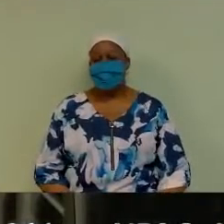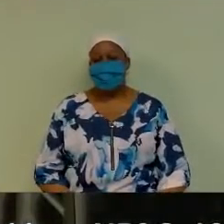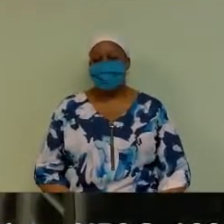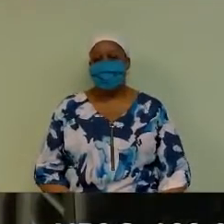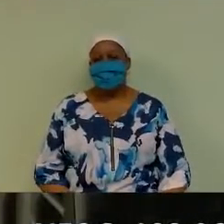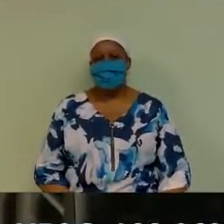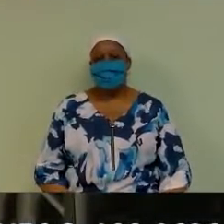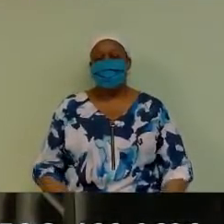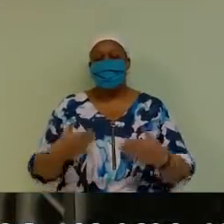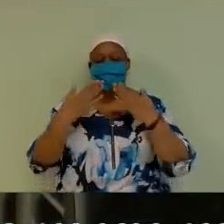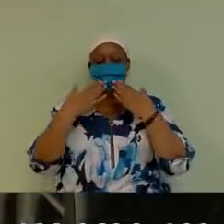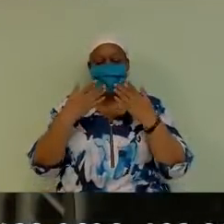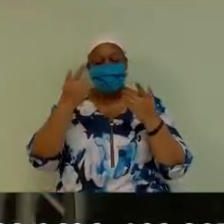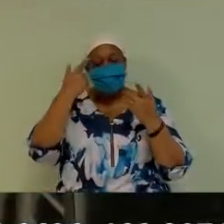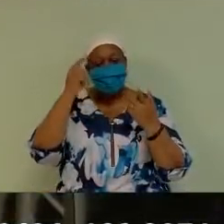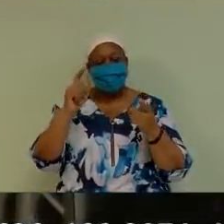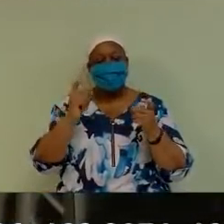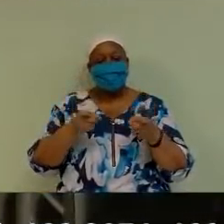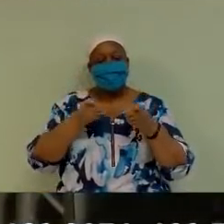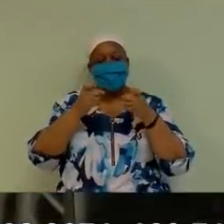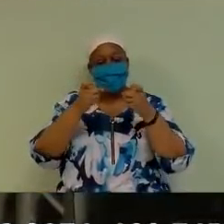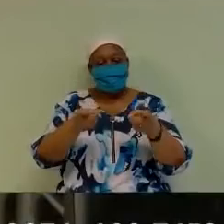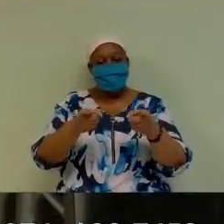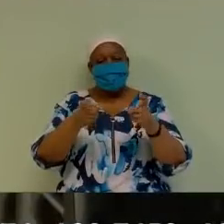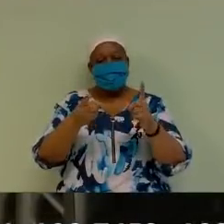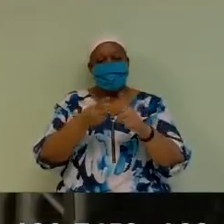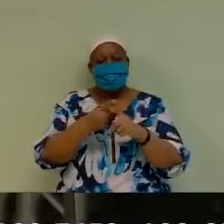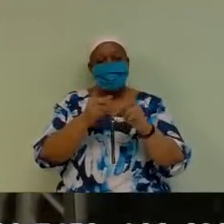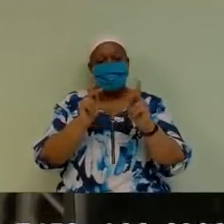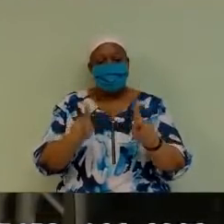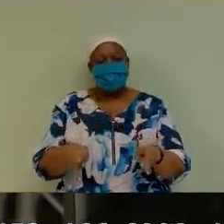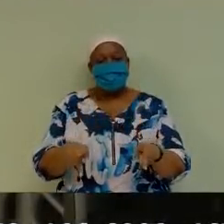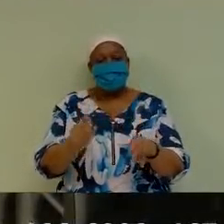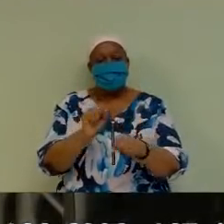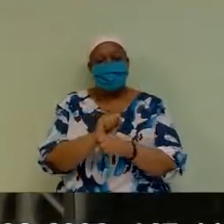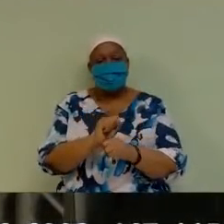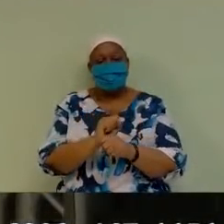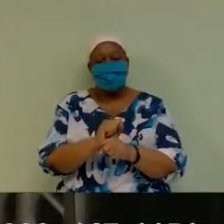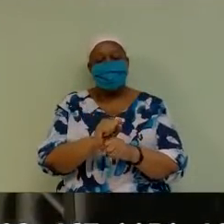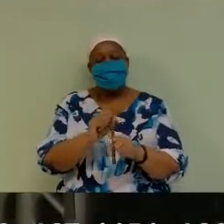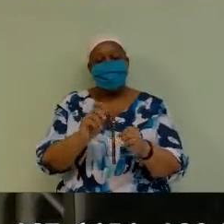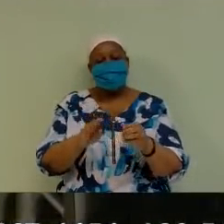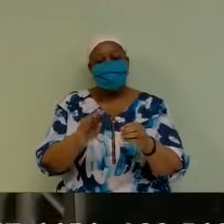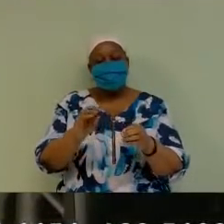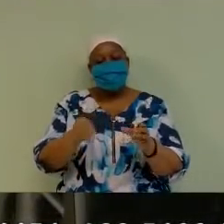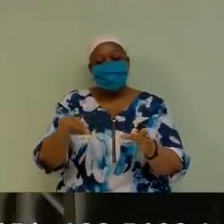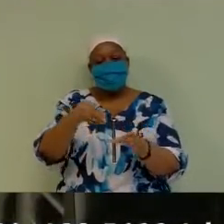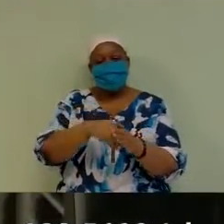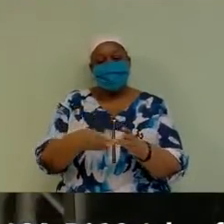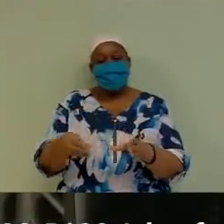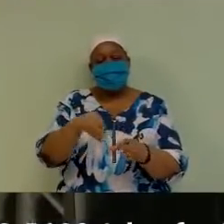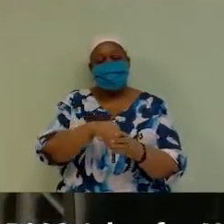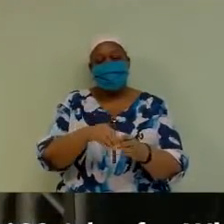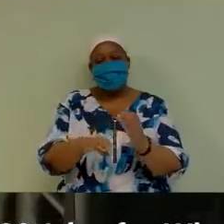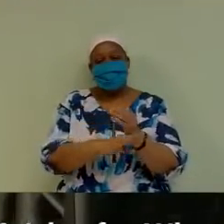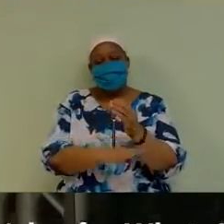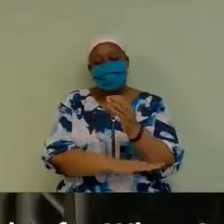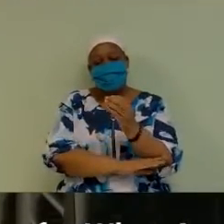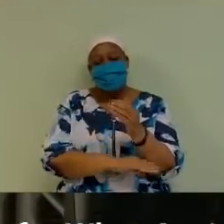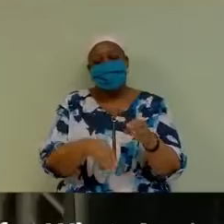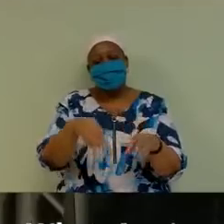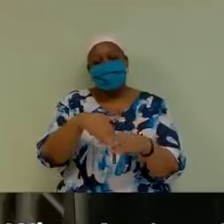conscientious donation given to the courtesy clerks of various